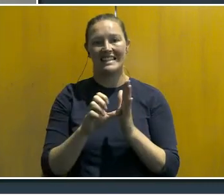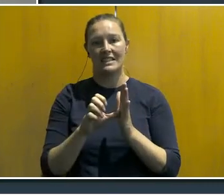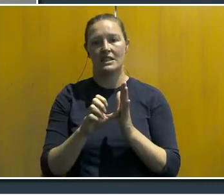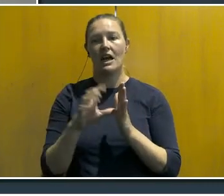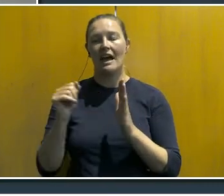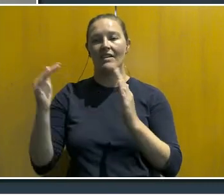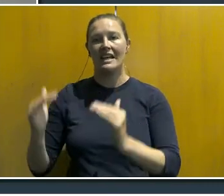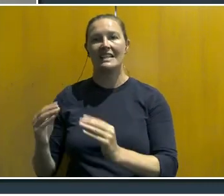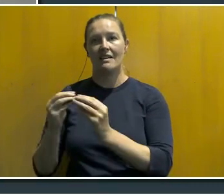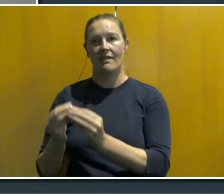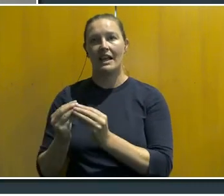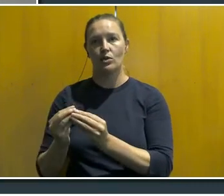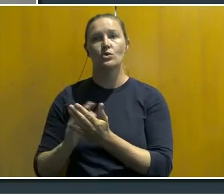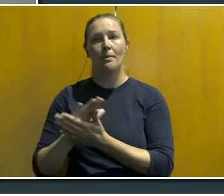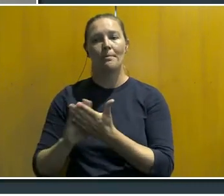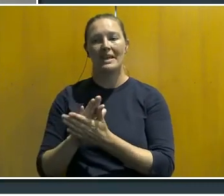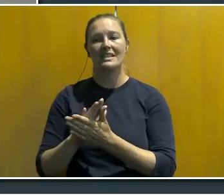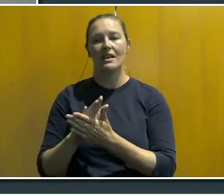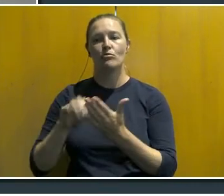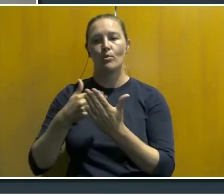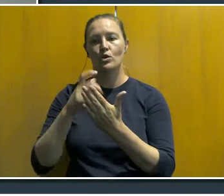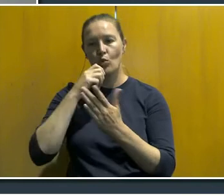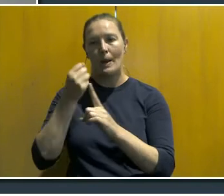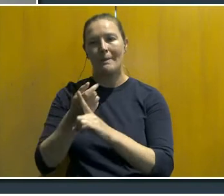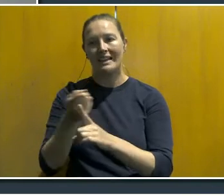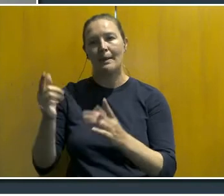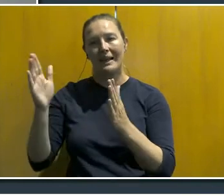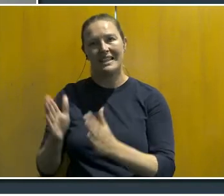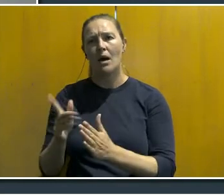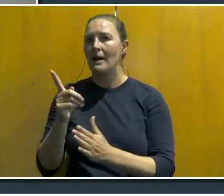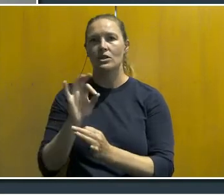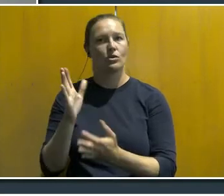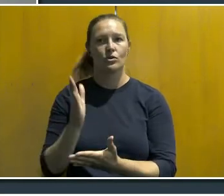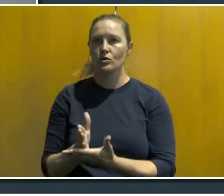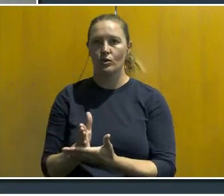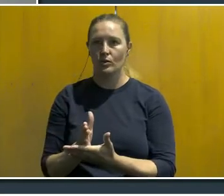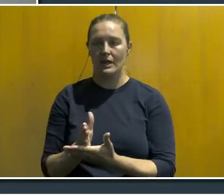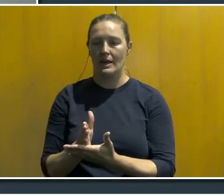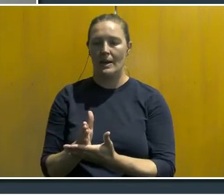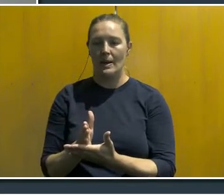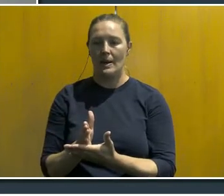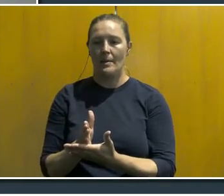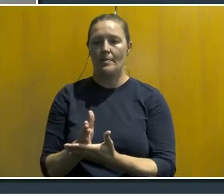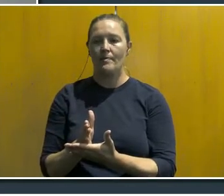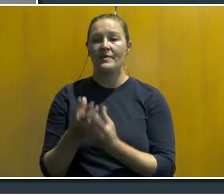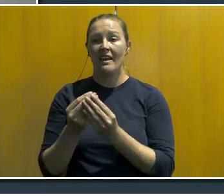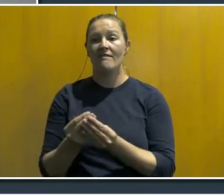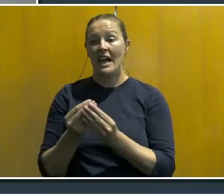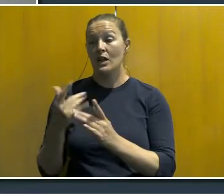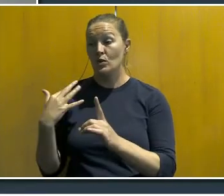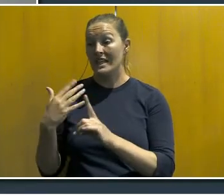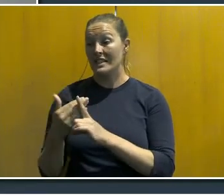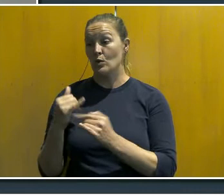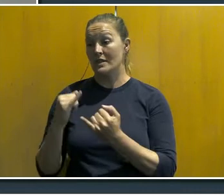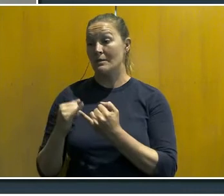so that the proposal will have less of an impact. This is not true. Market valuations up to the beginning of